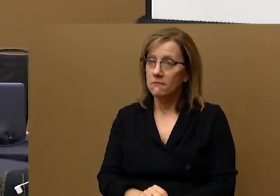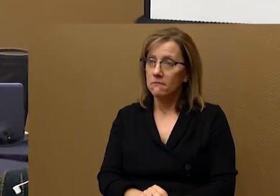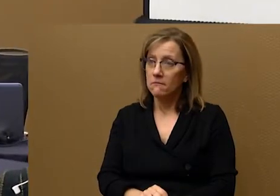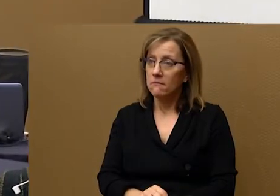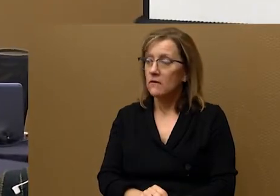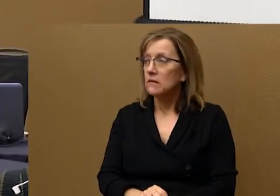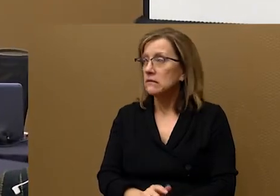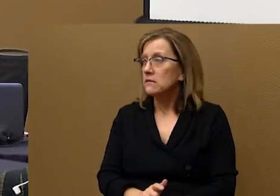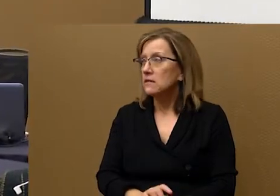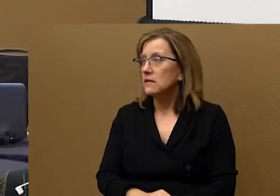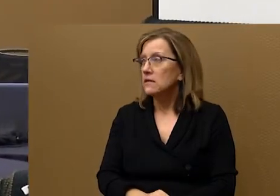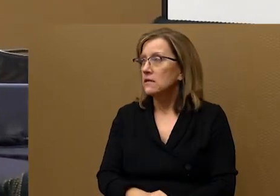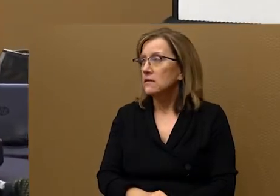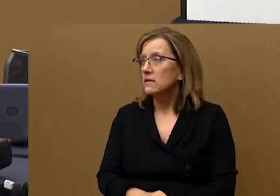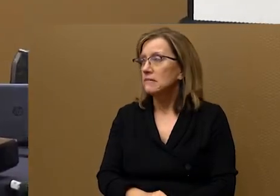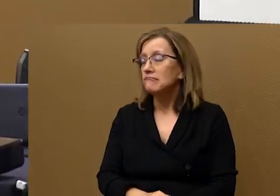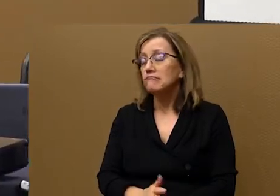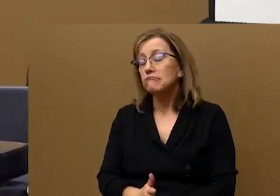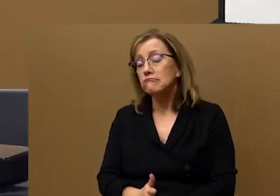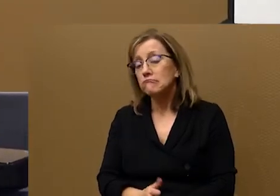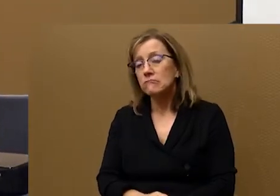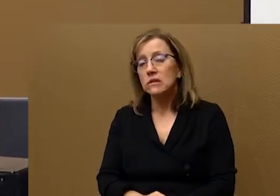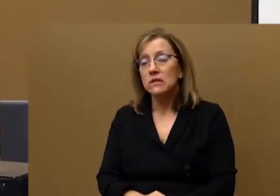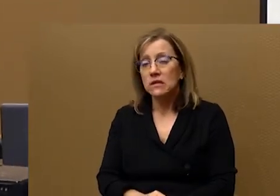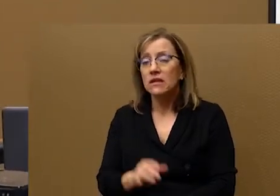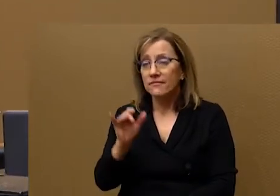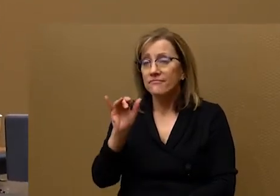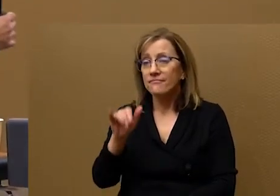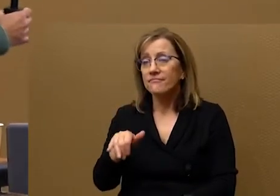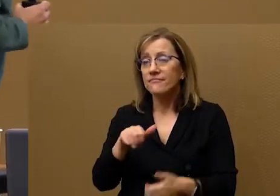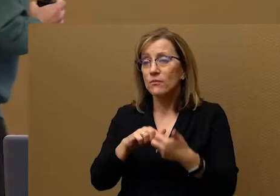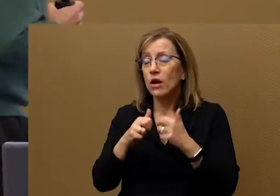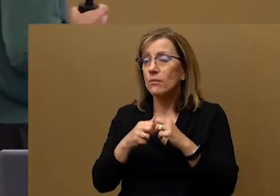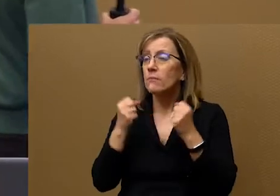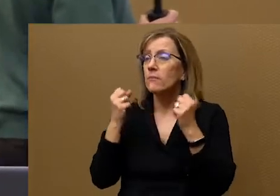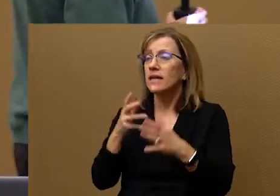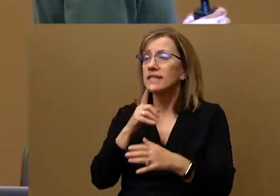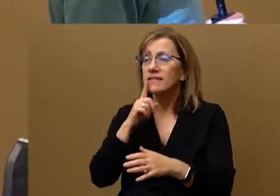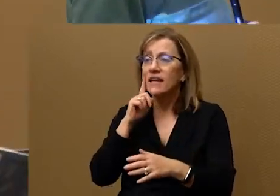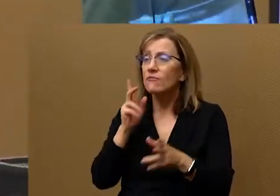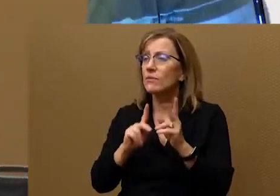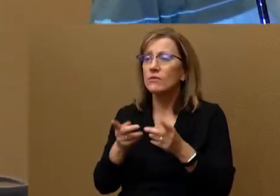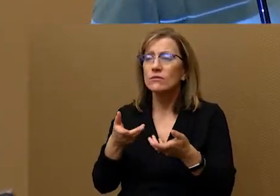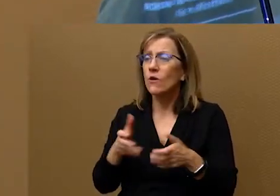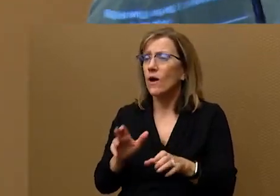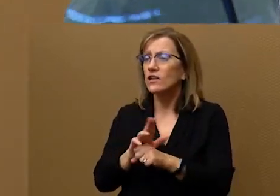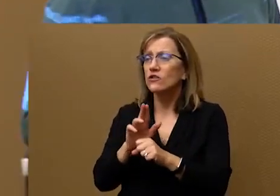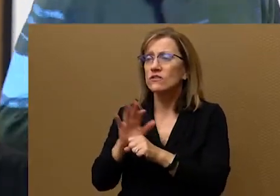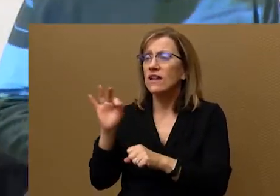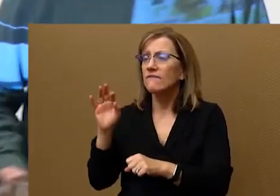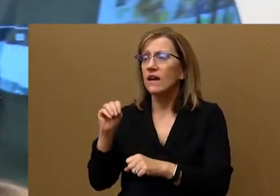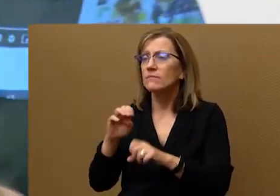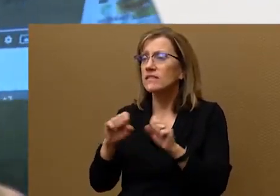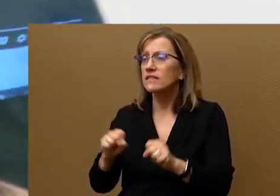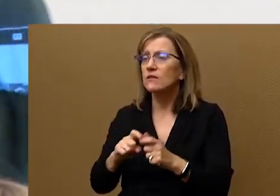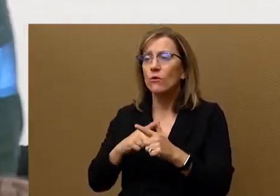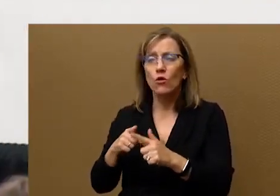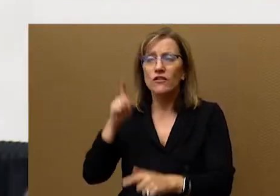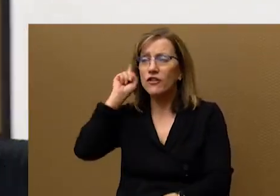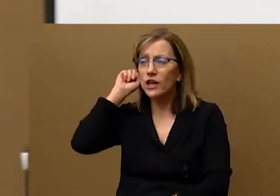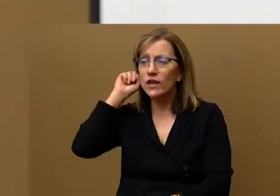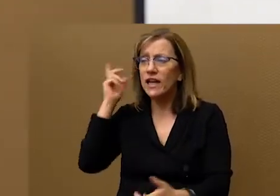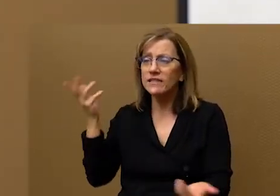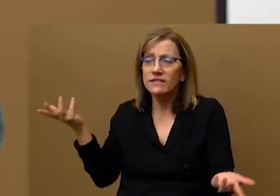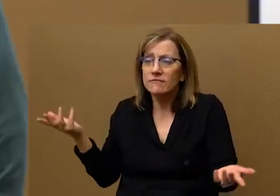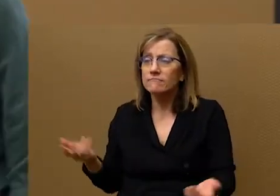Well, you know, that's a problem, because lots of deaf people don't want to use the FM system or the hearing aids. And